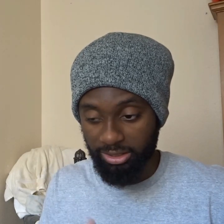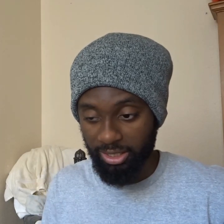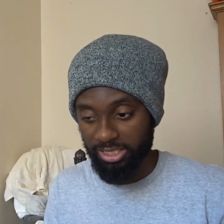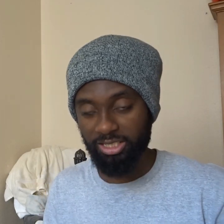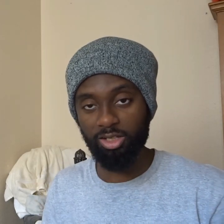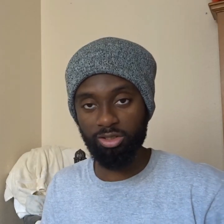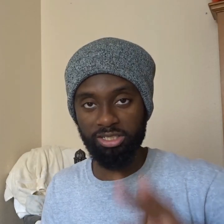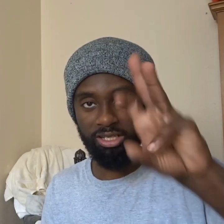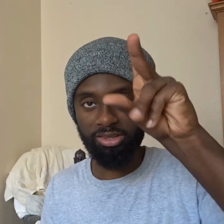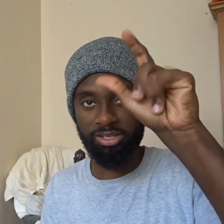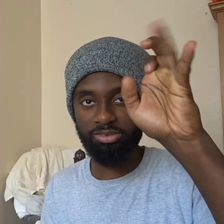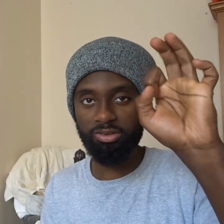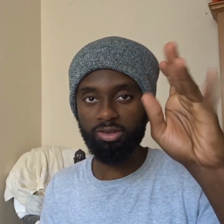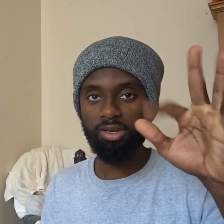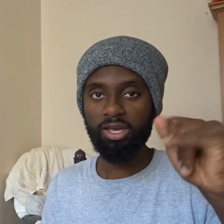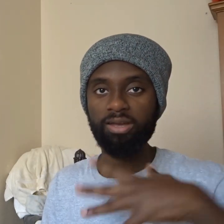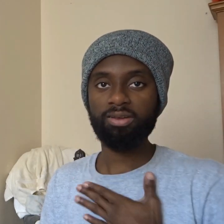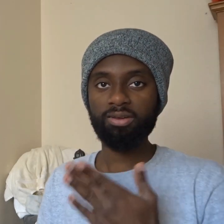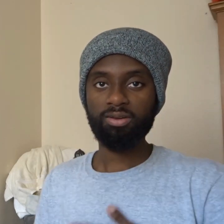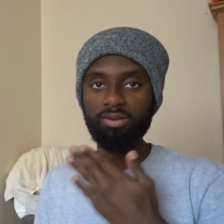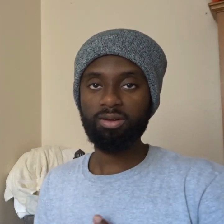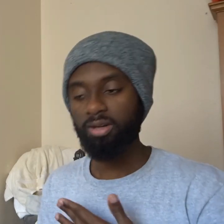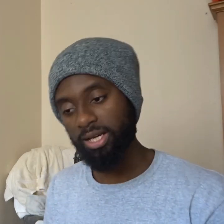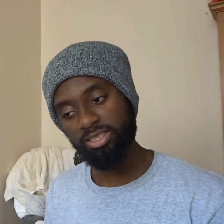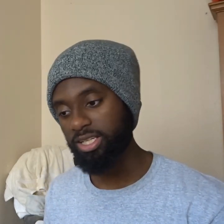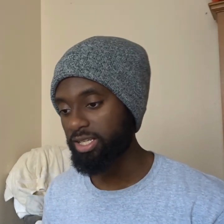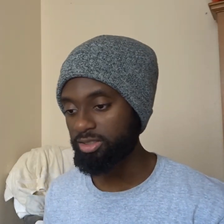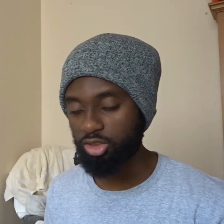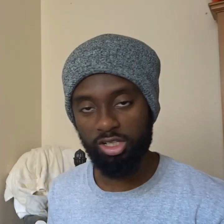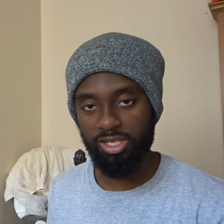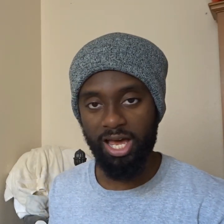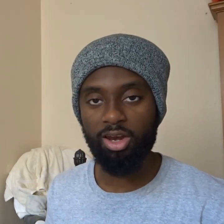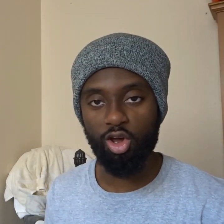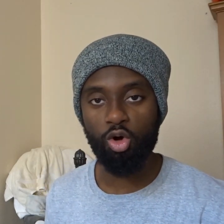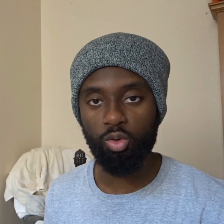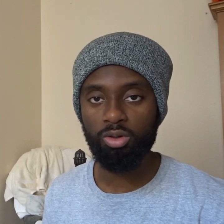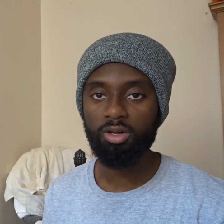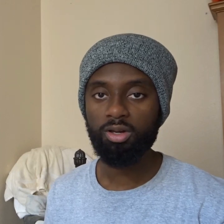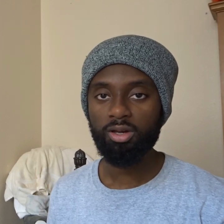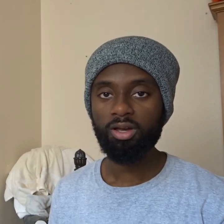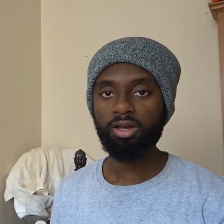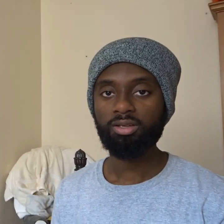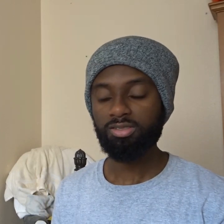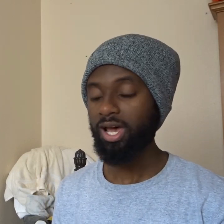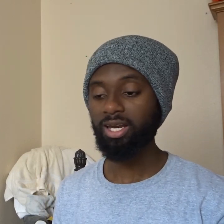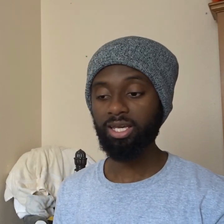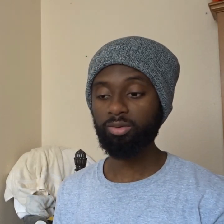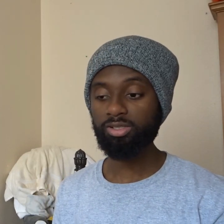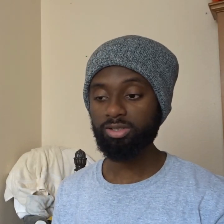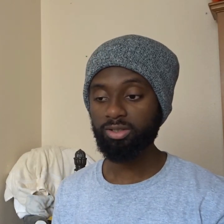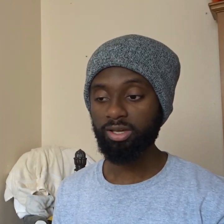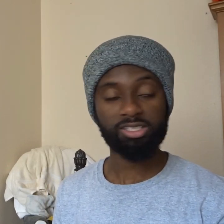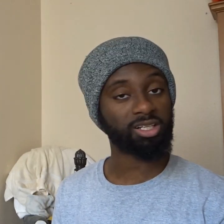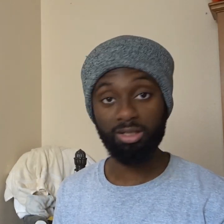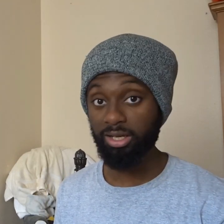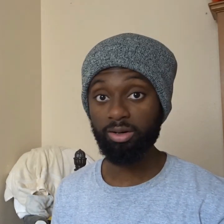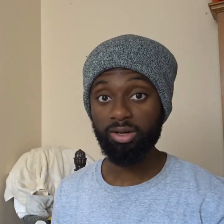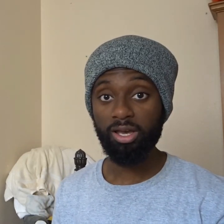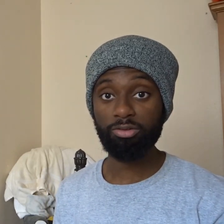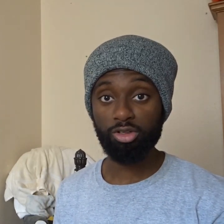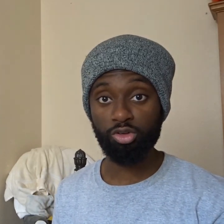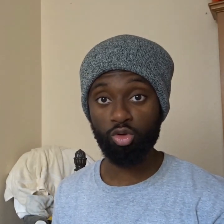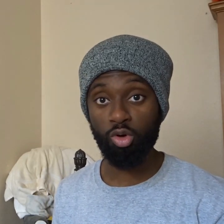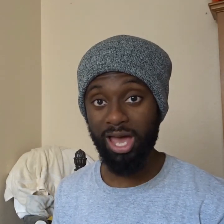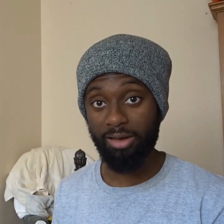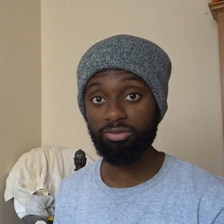doing anything. Like, she literally did this. Like, she does not know sign language. It's clear.